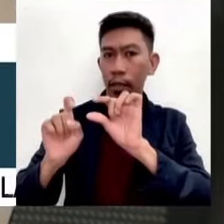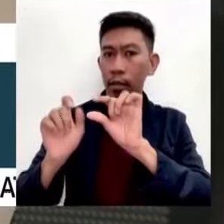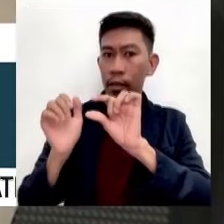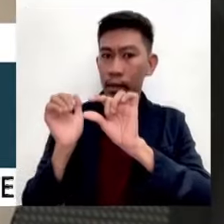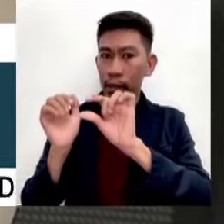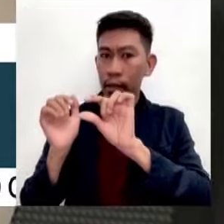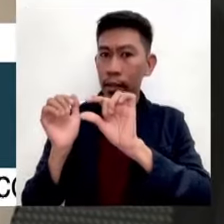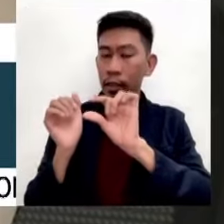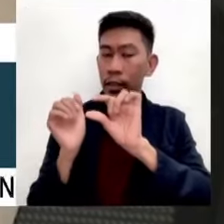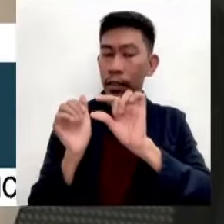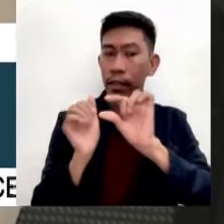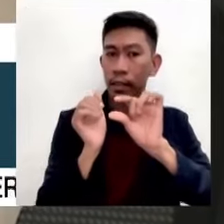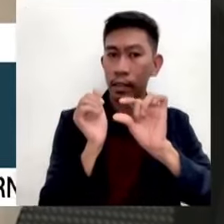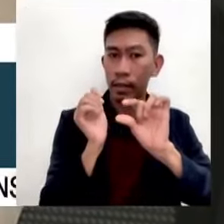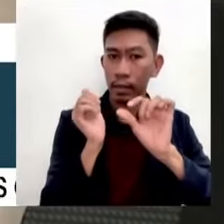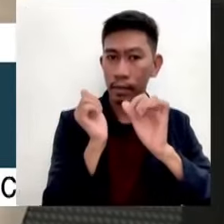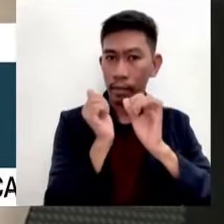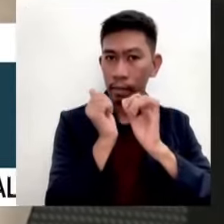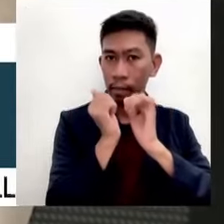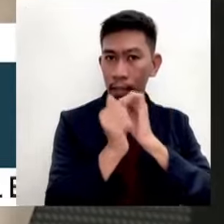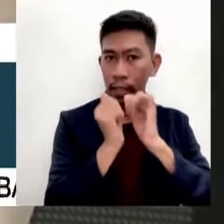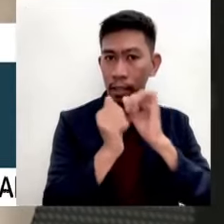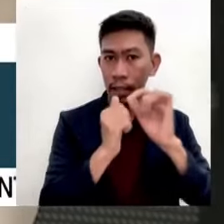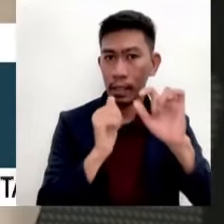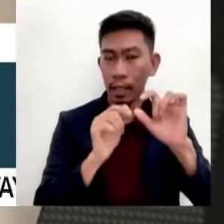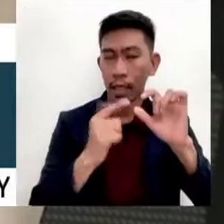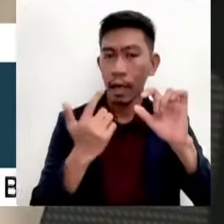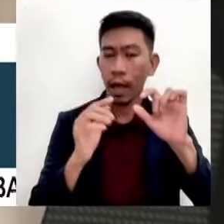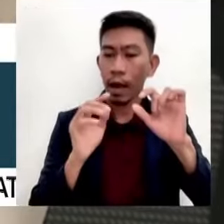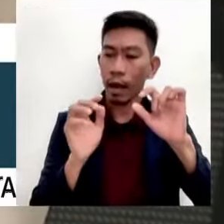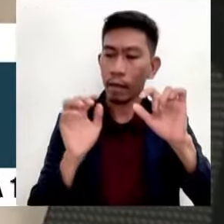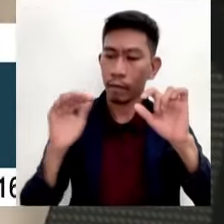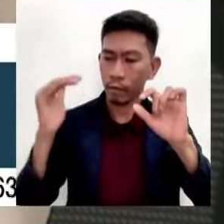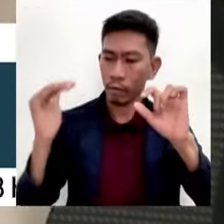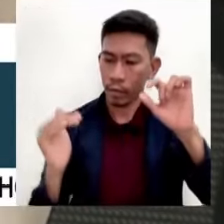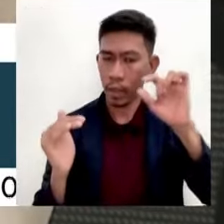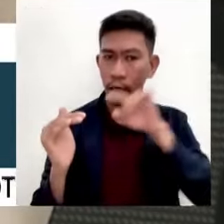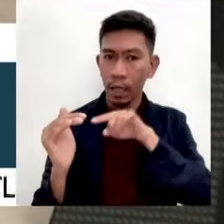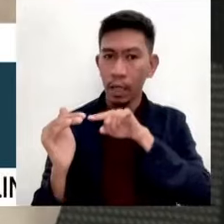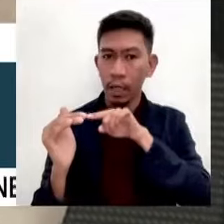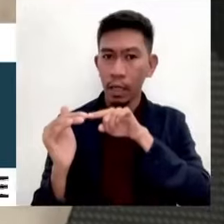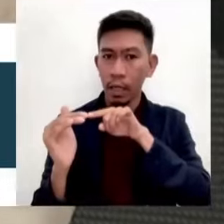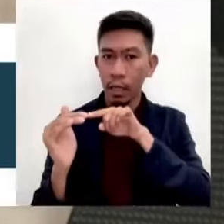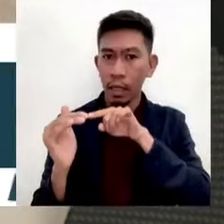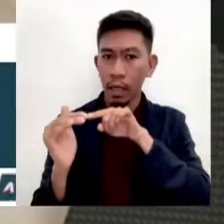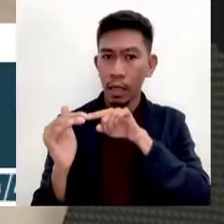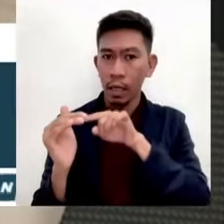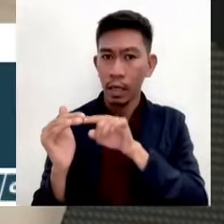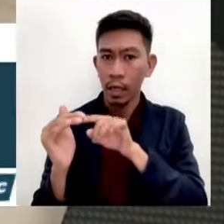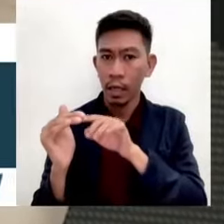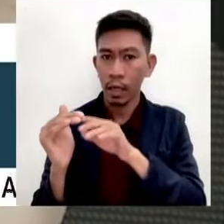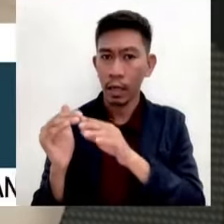dalampasan yung minimum wage earner at magkakaroon ng tinatawag na wage